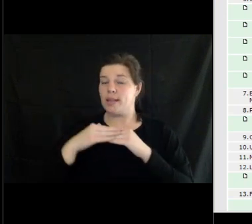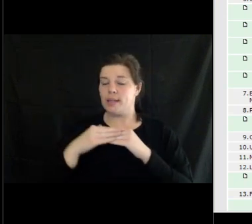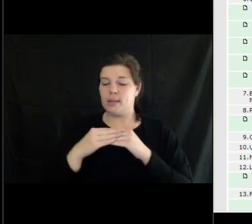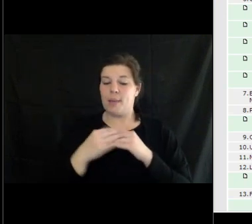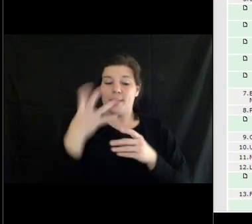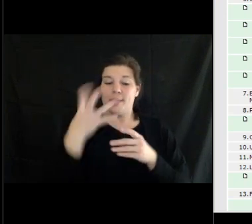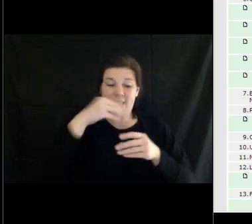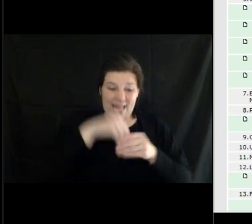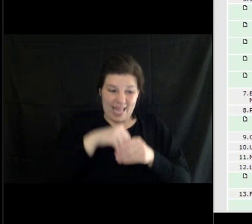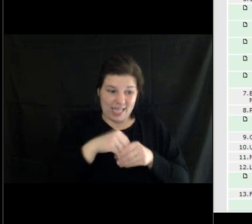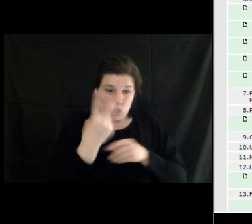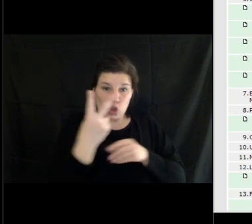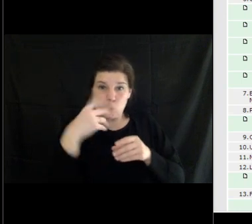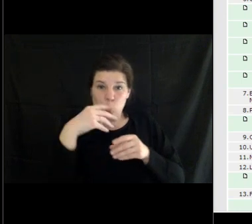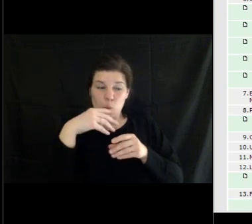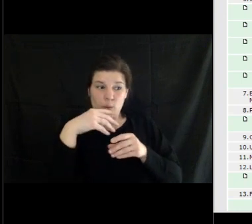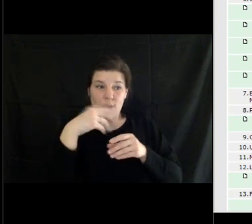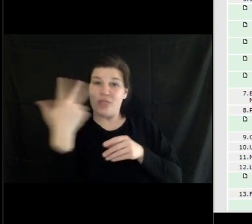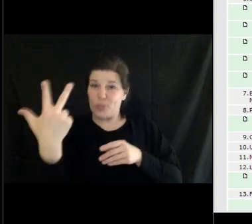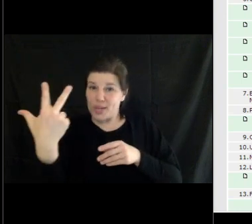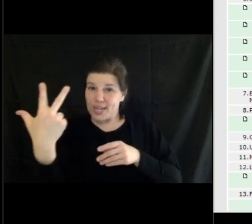other meetings that the commissioner are